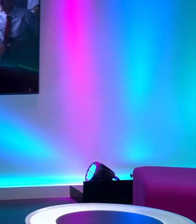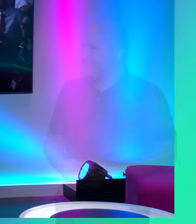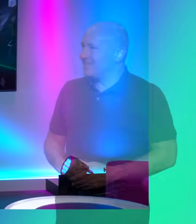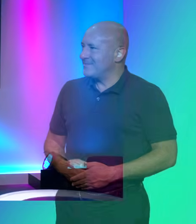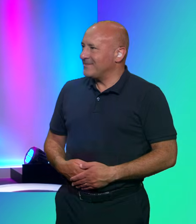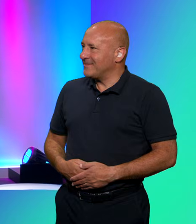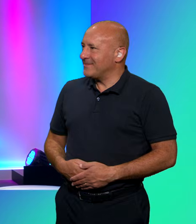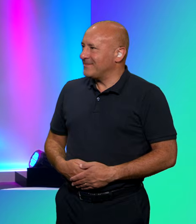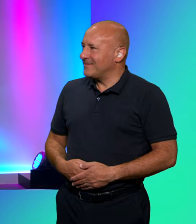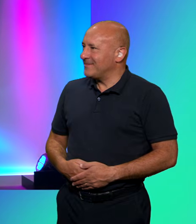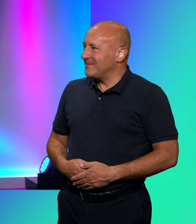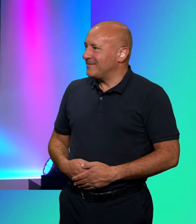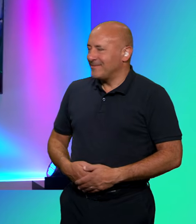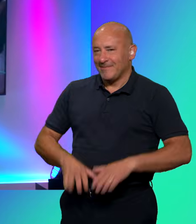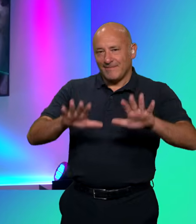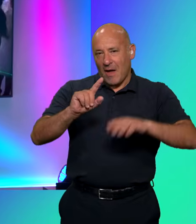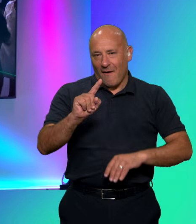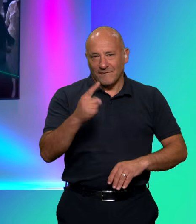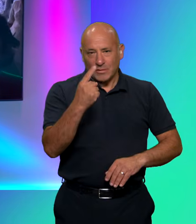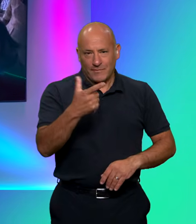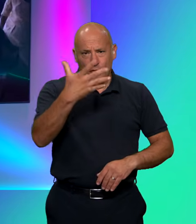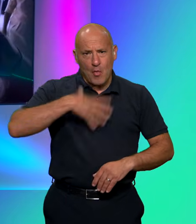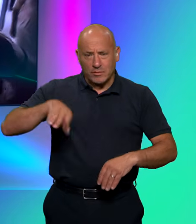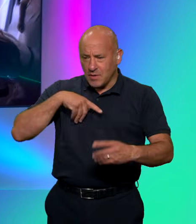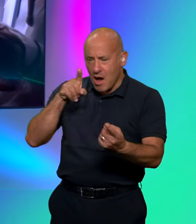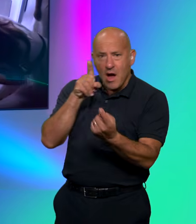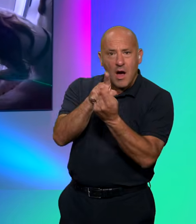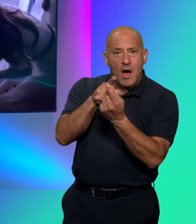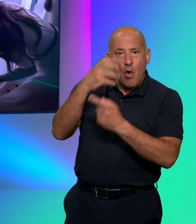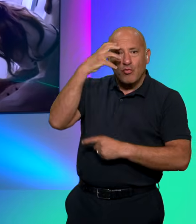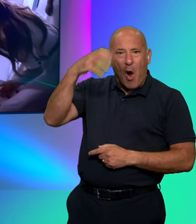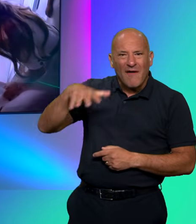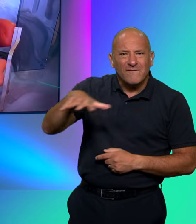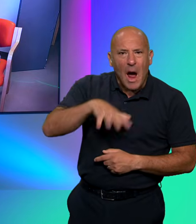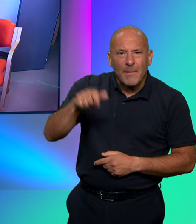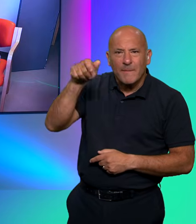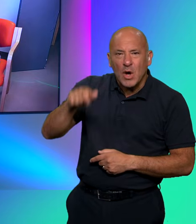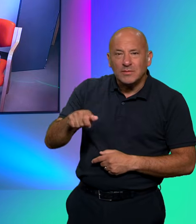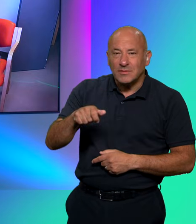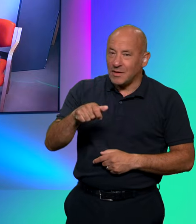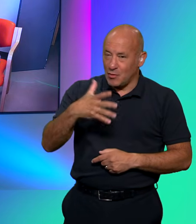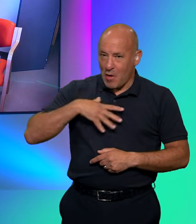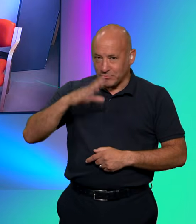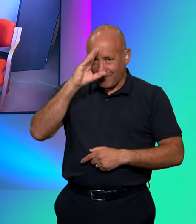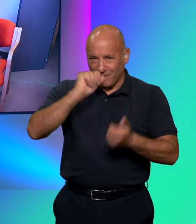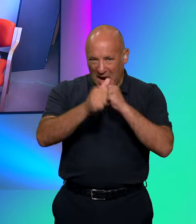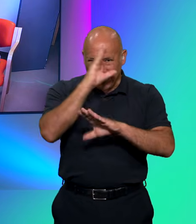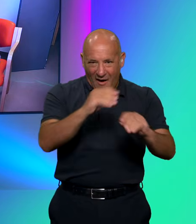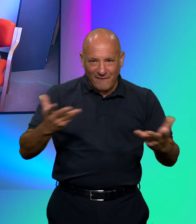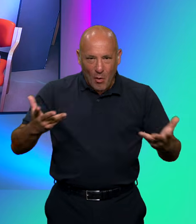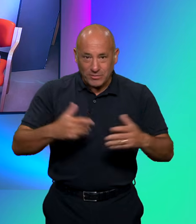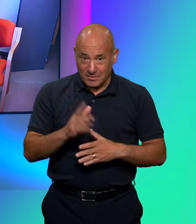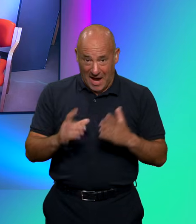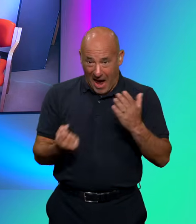First today, if you ever meet a member of the royal family, you're going to want to tell your mates. Well, that's exactly what happened to